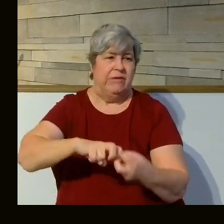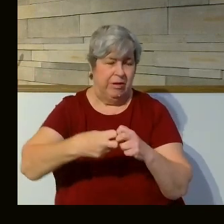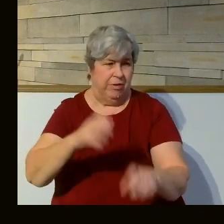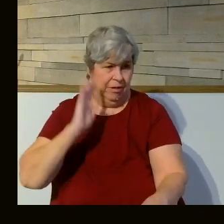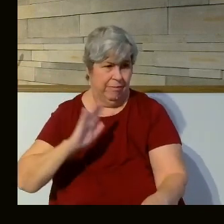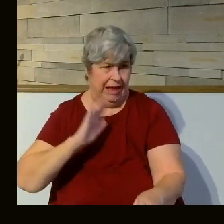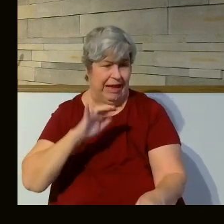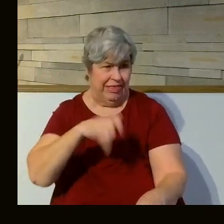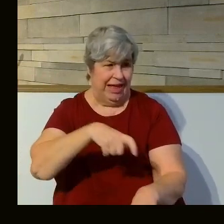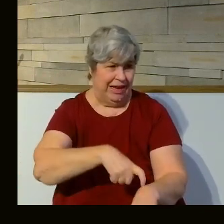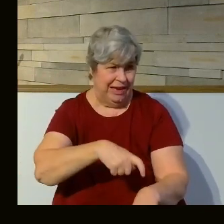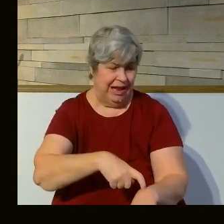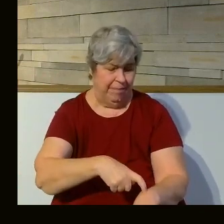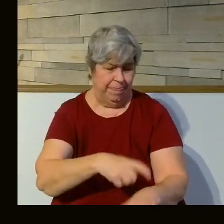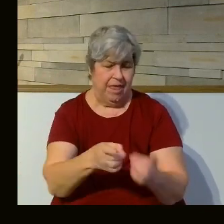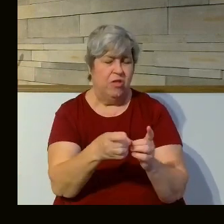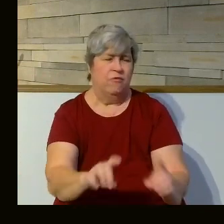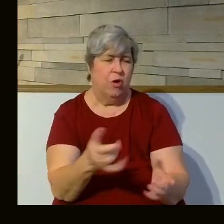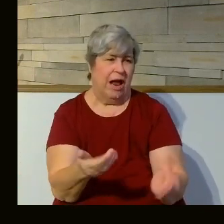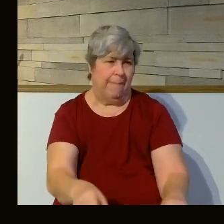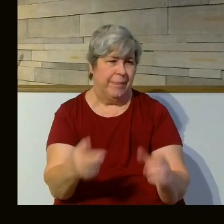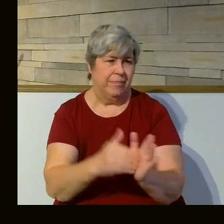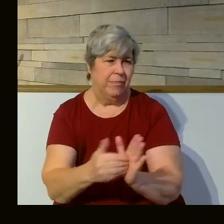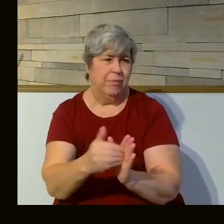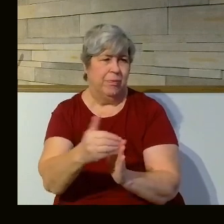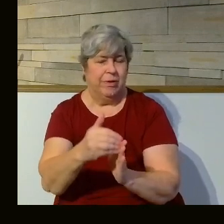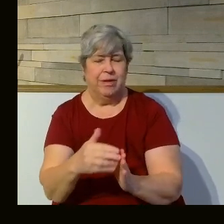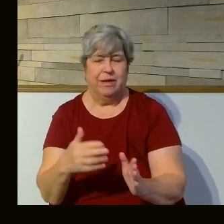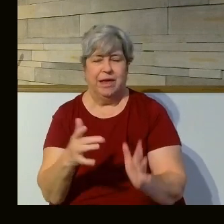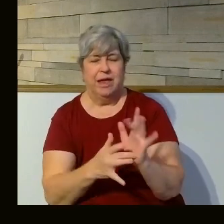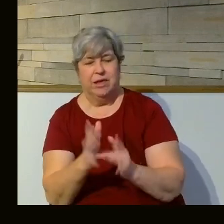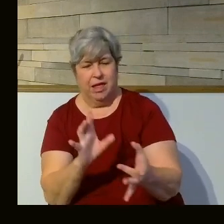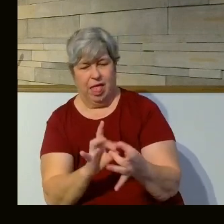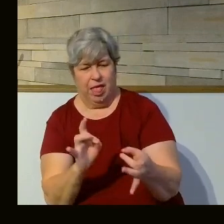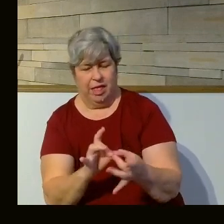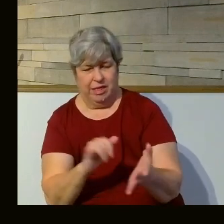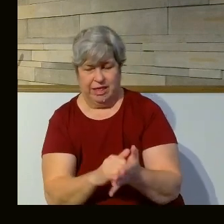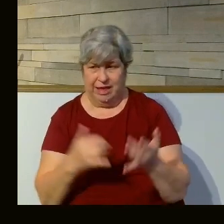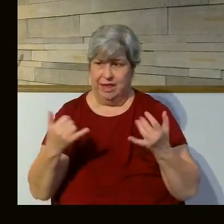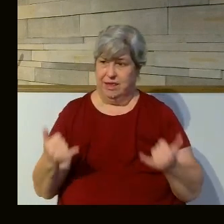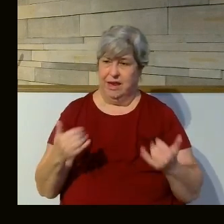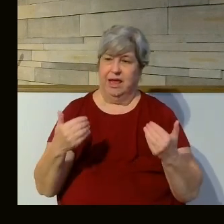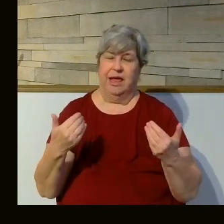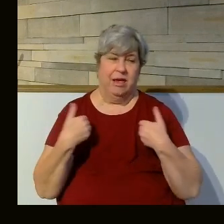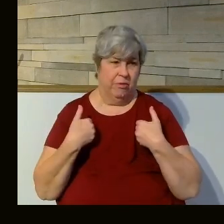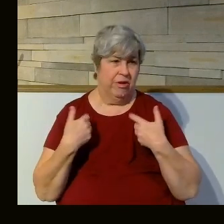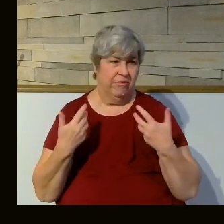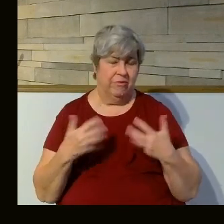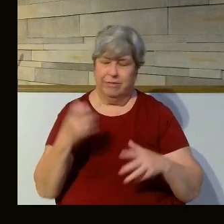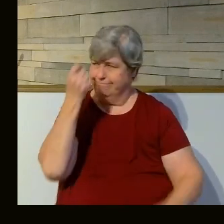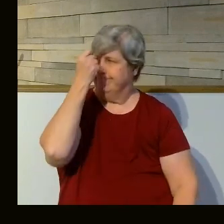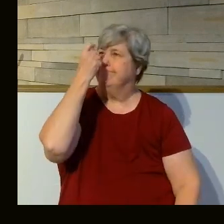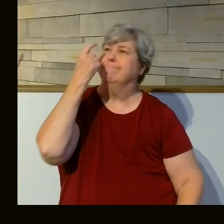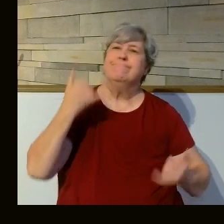century. Divorce was too frequent. And he addressed that problem. And today, we have gone through the